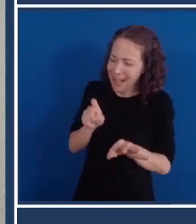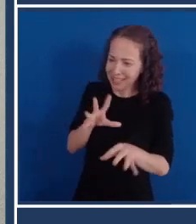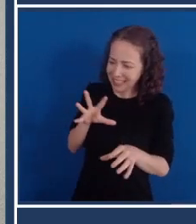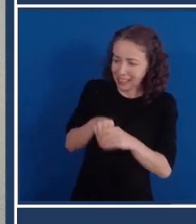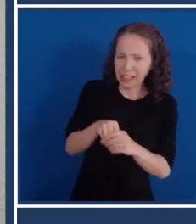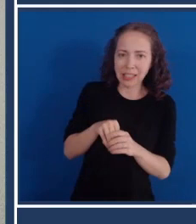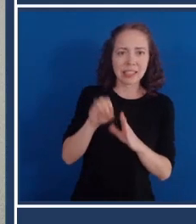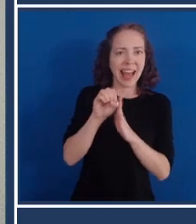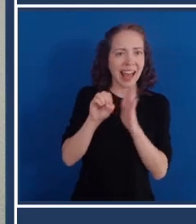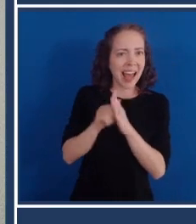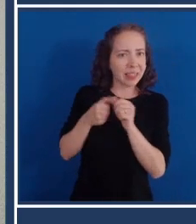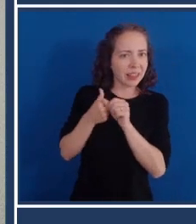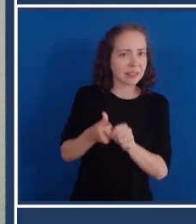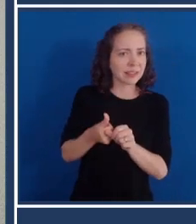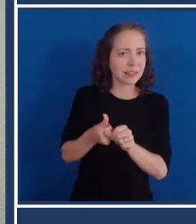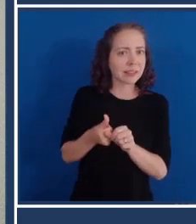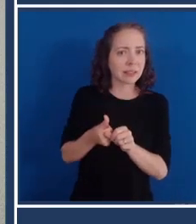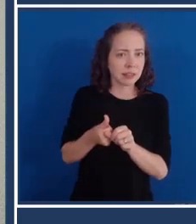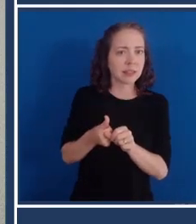trusted.